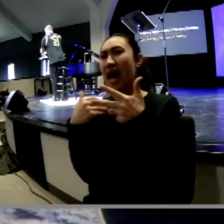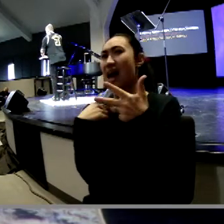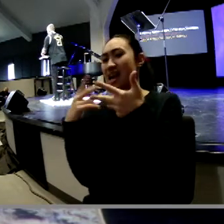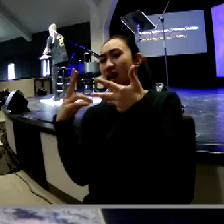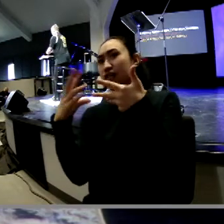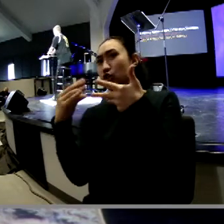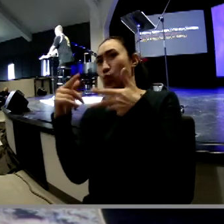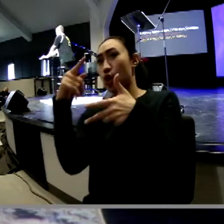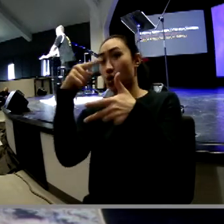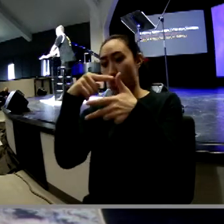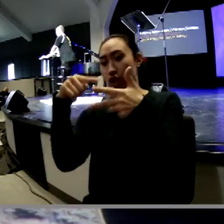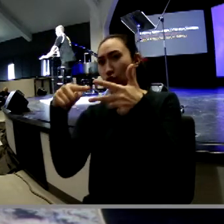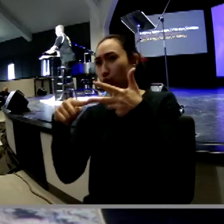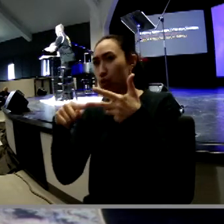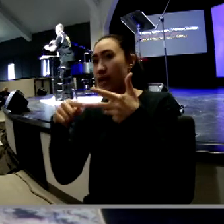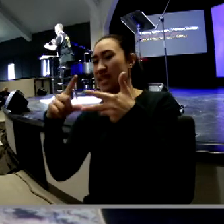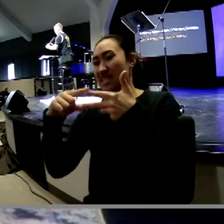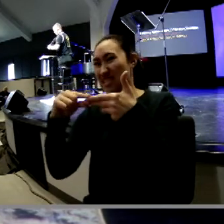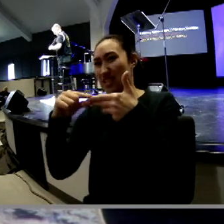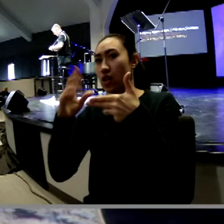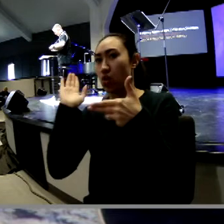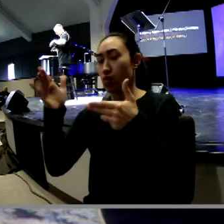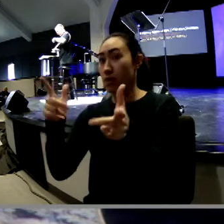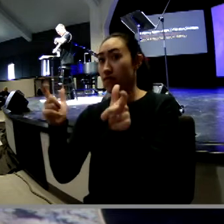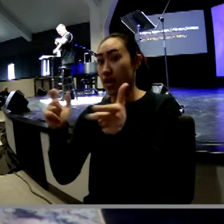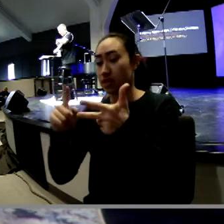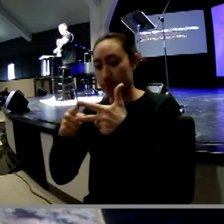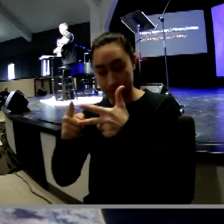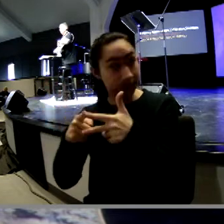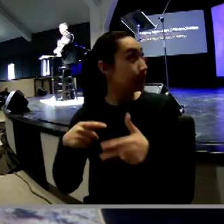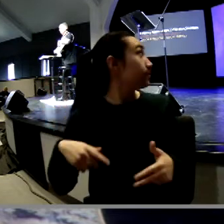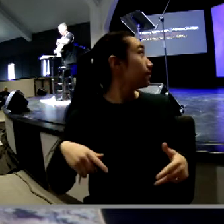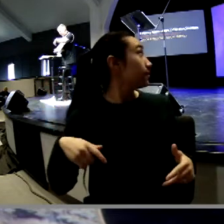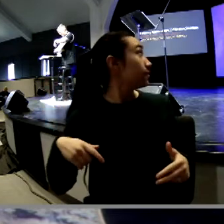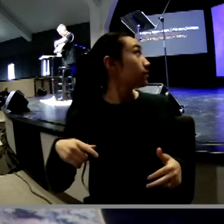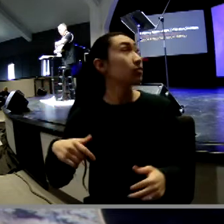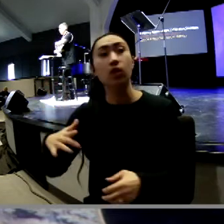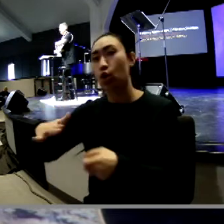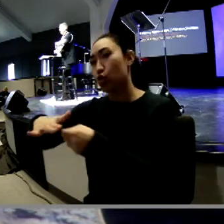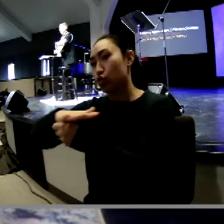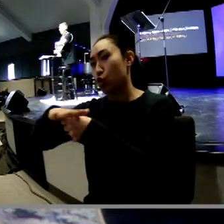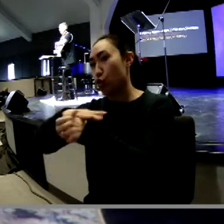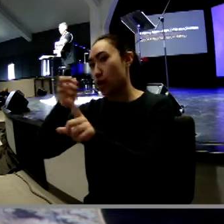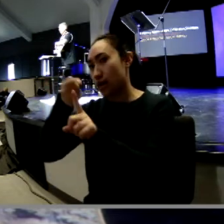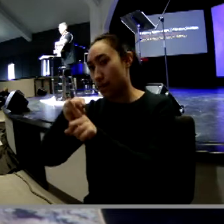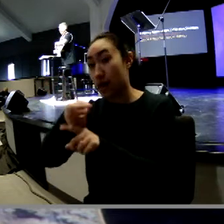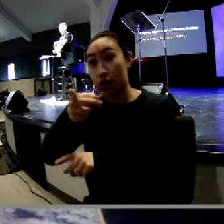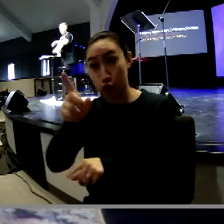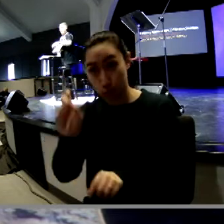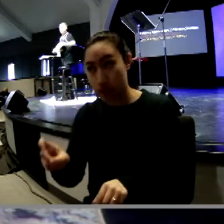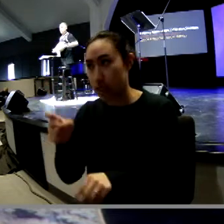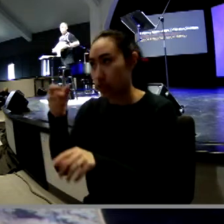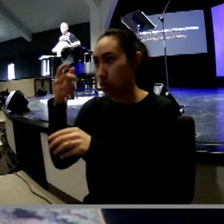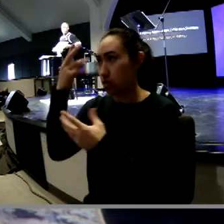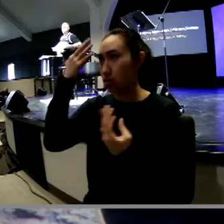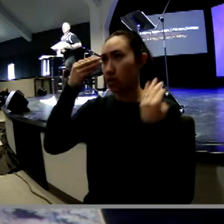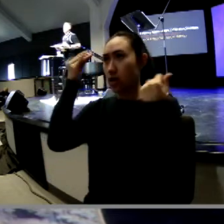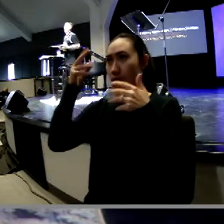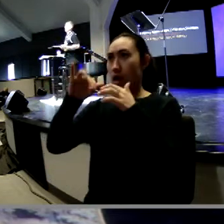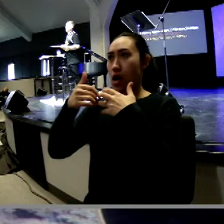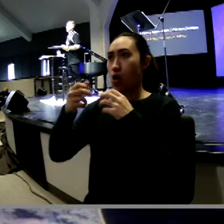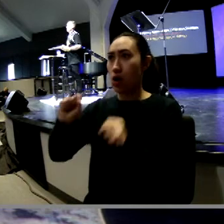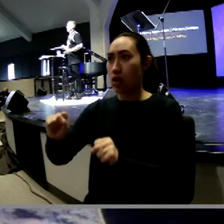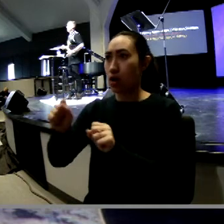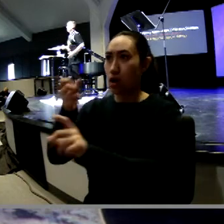imagination, you got to think local. You got to have your life shaped by the parables of Christ, and you got to think local. I don't want